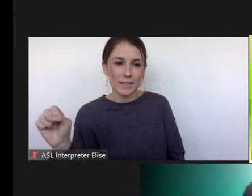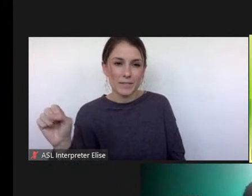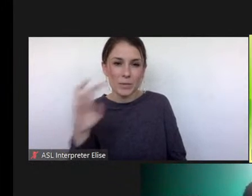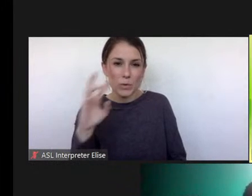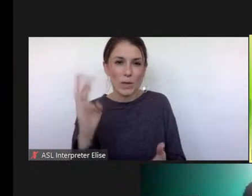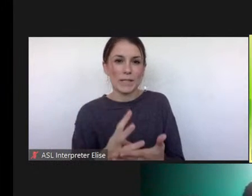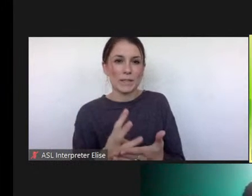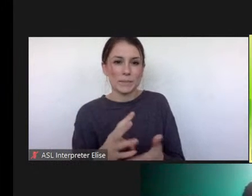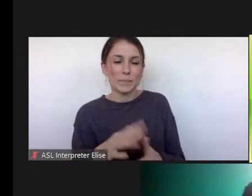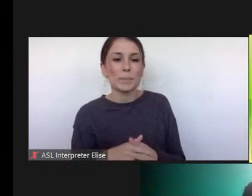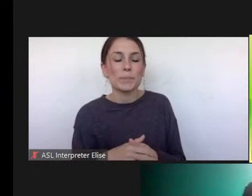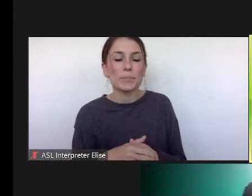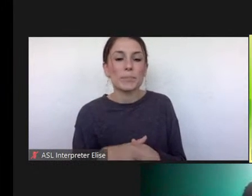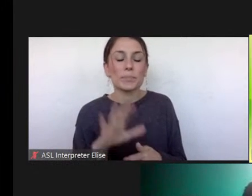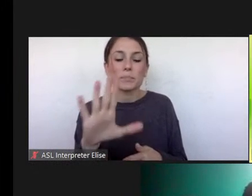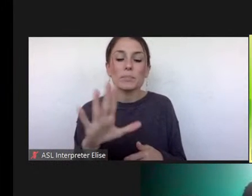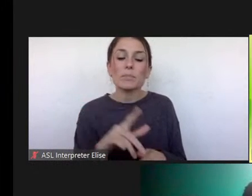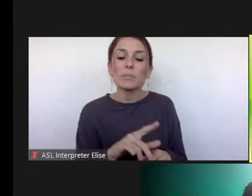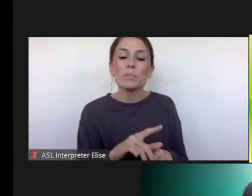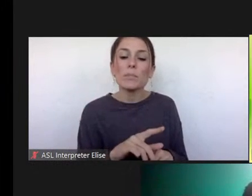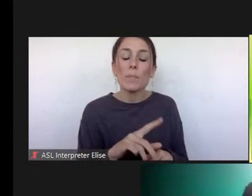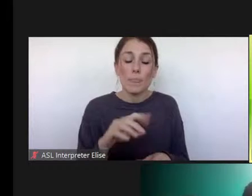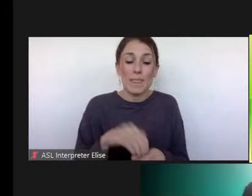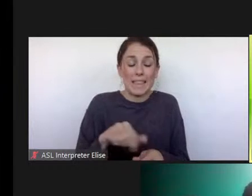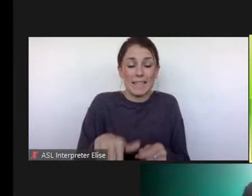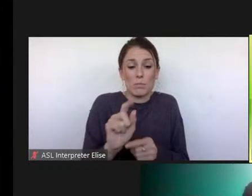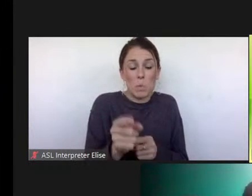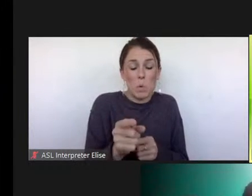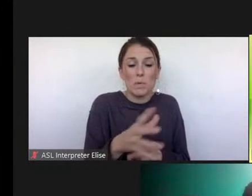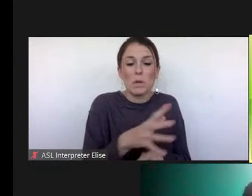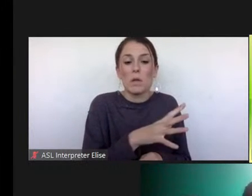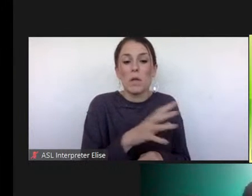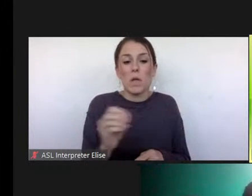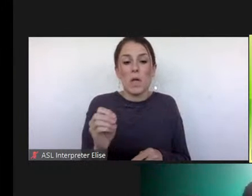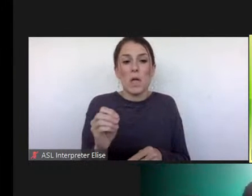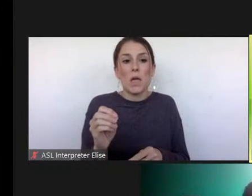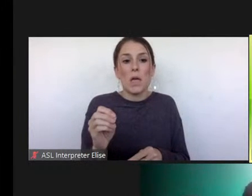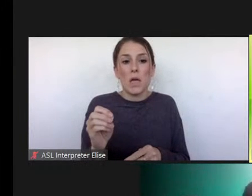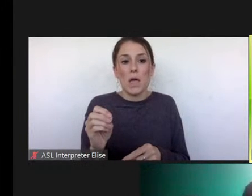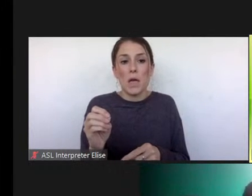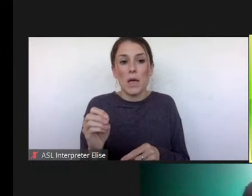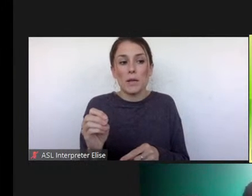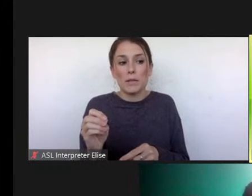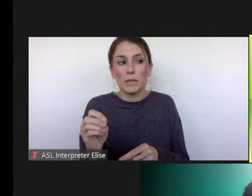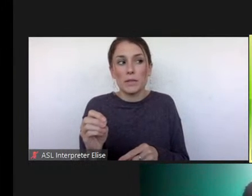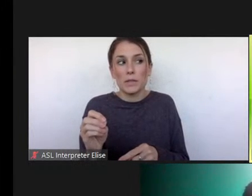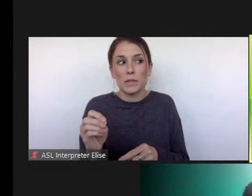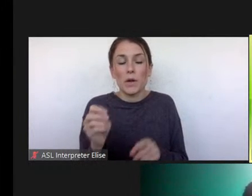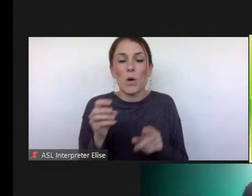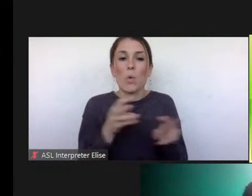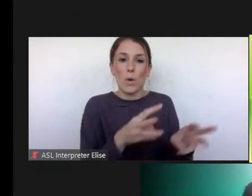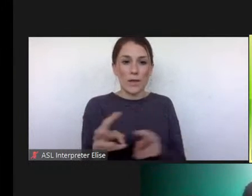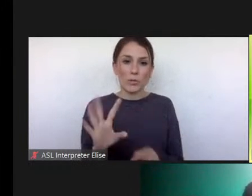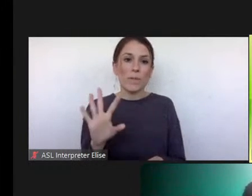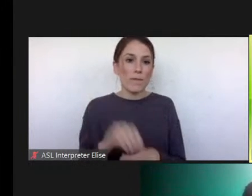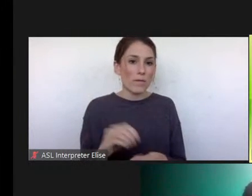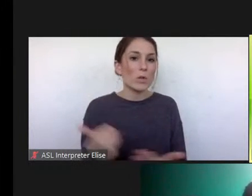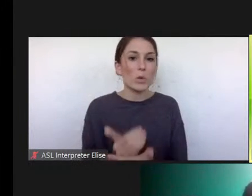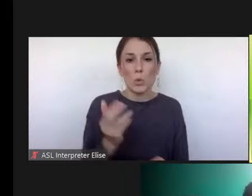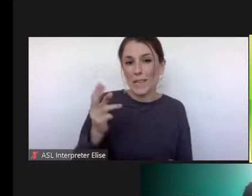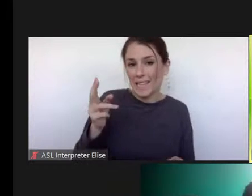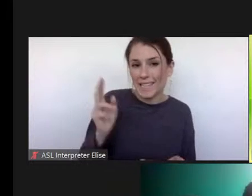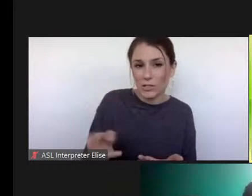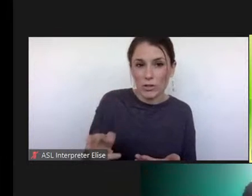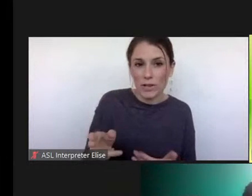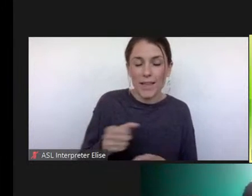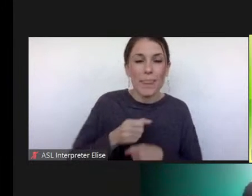in the moment and as a new way to be within new histories, the making